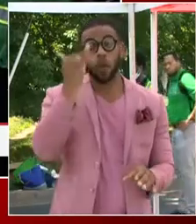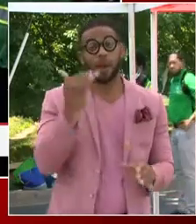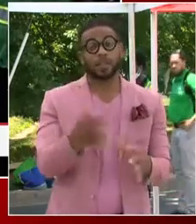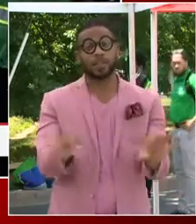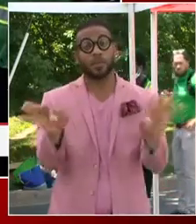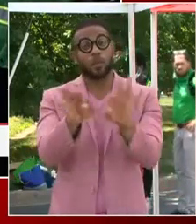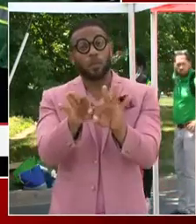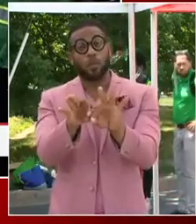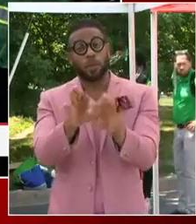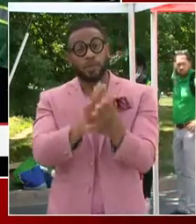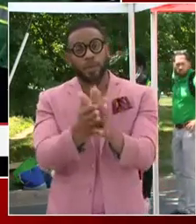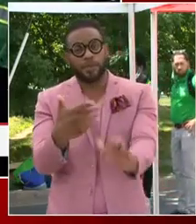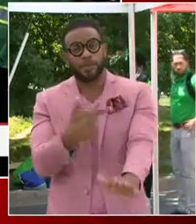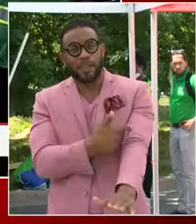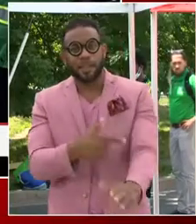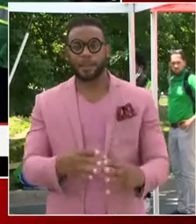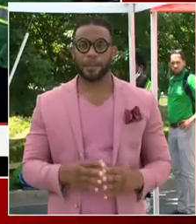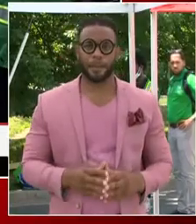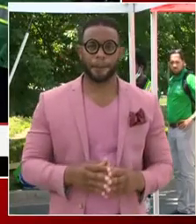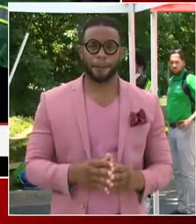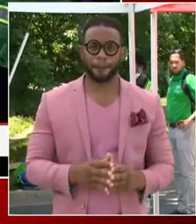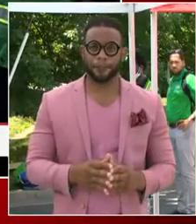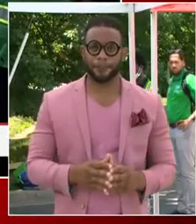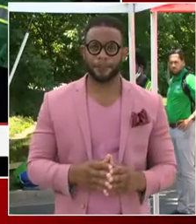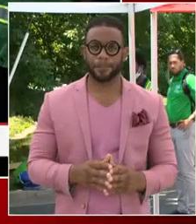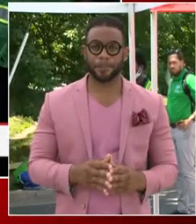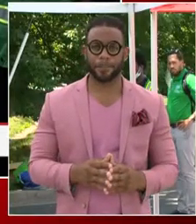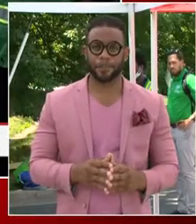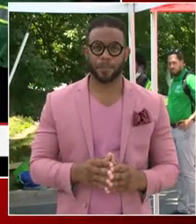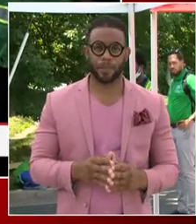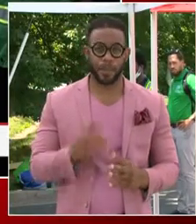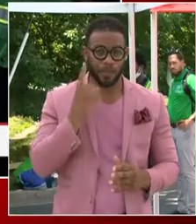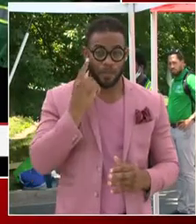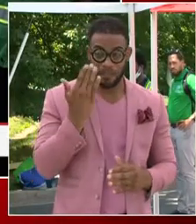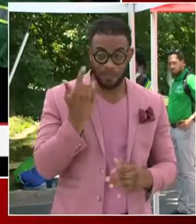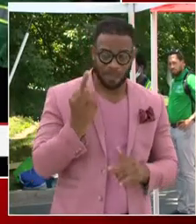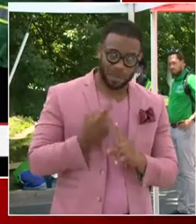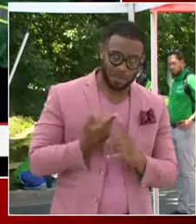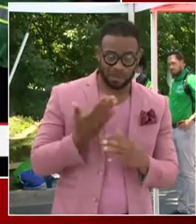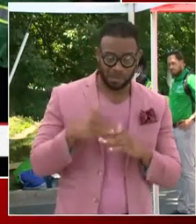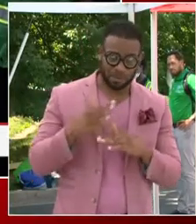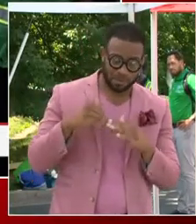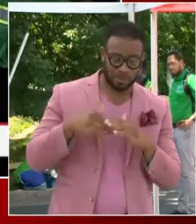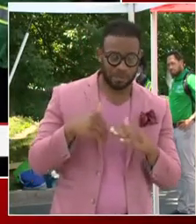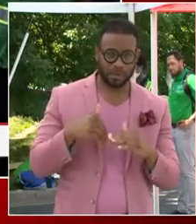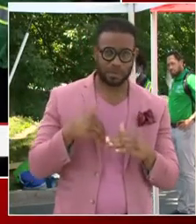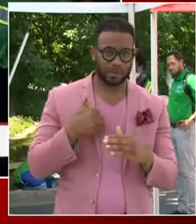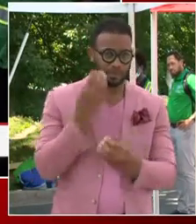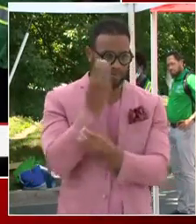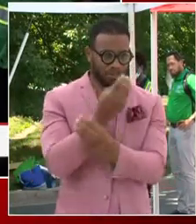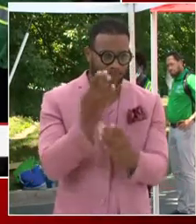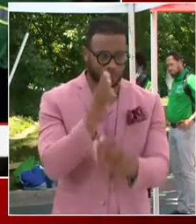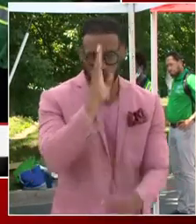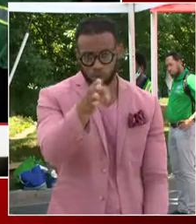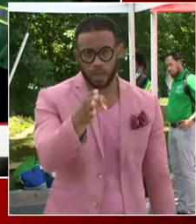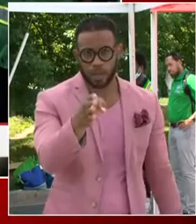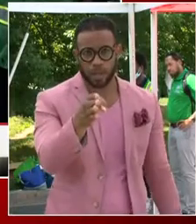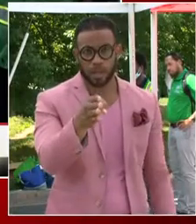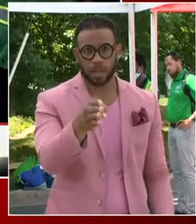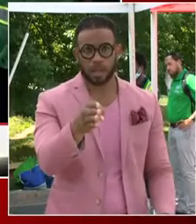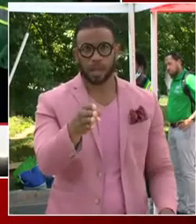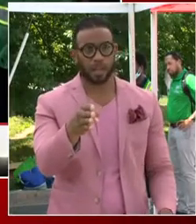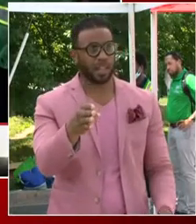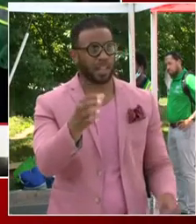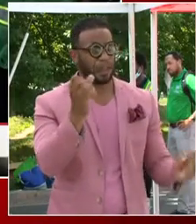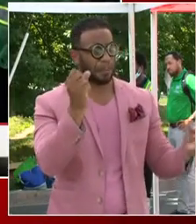it's important to get vaccinated. For 15 months or so, let me just put it this way, with things